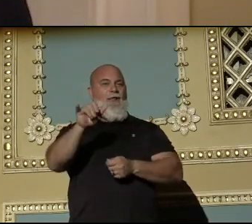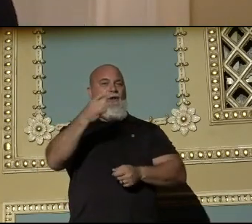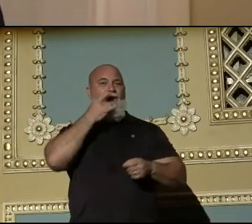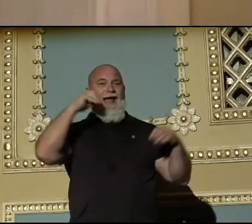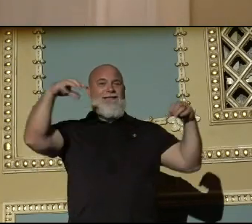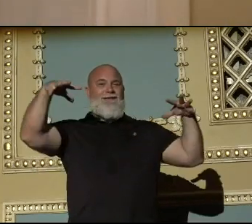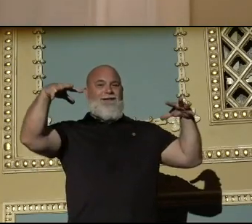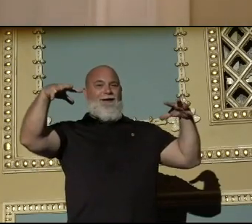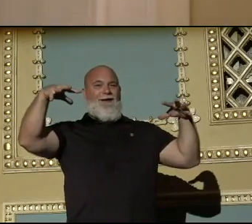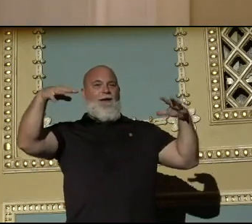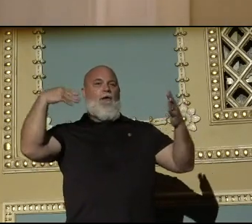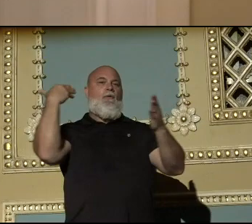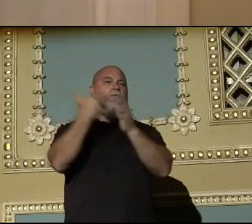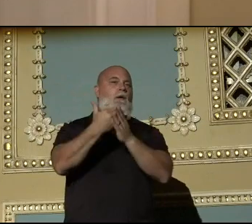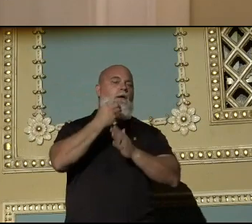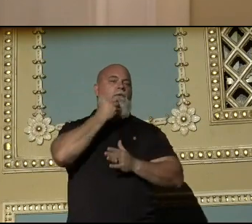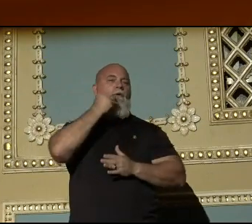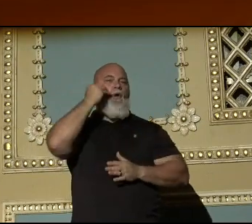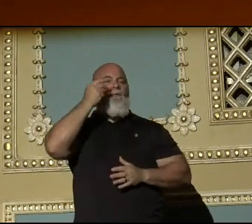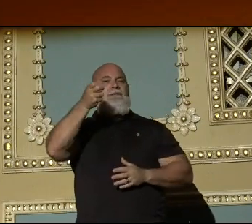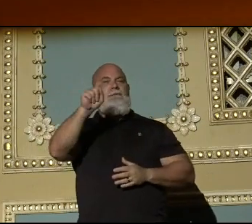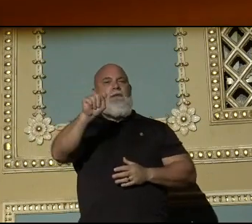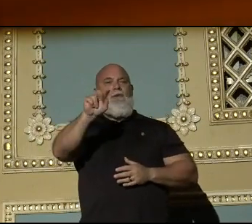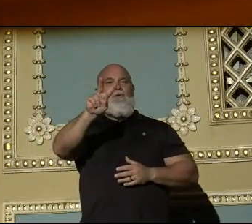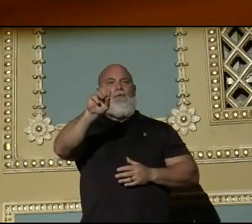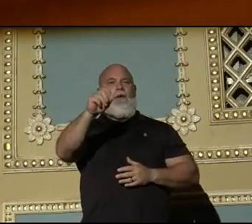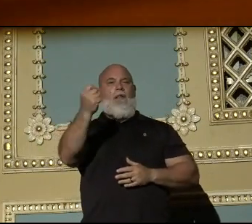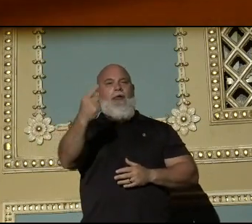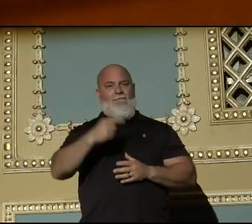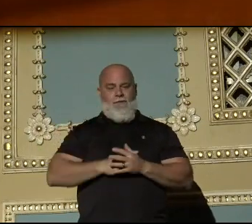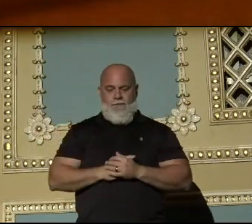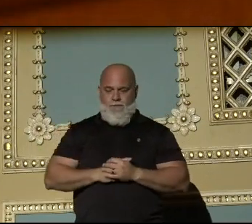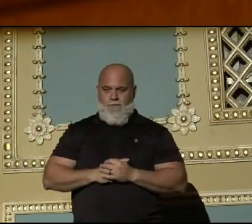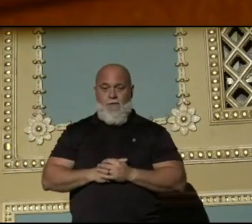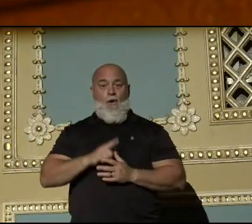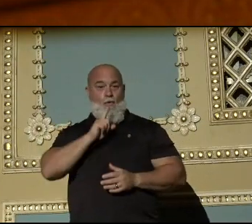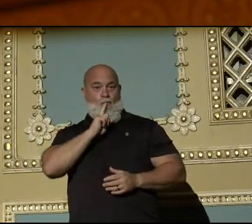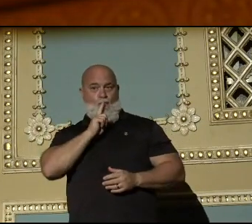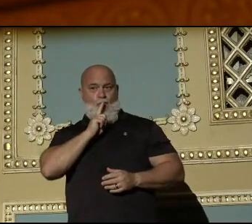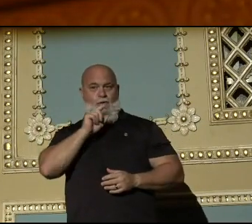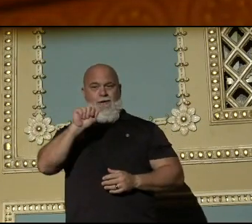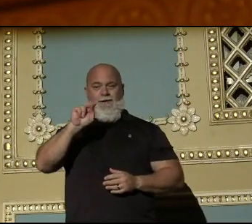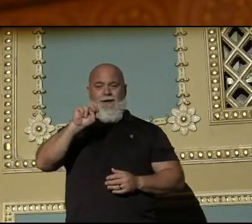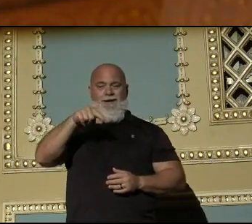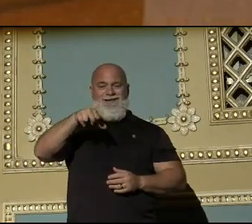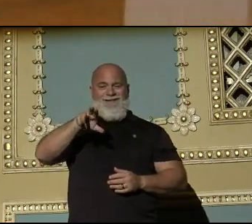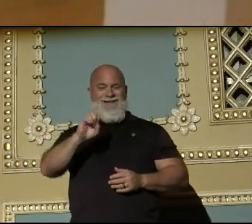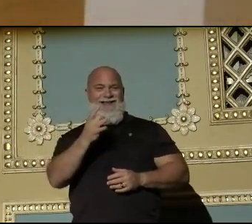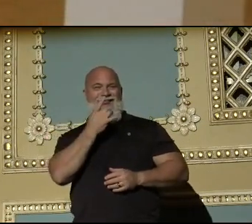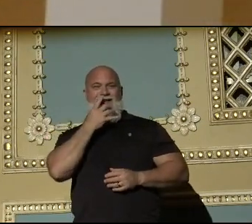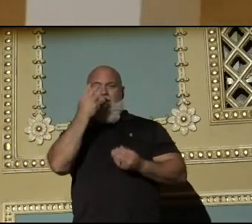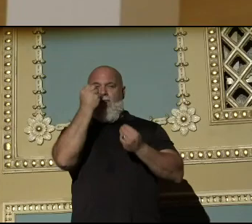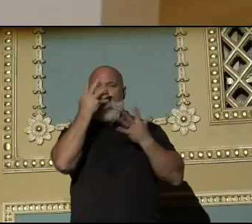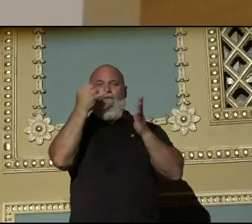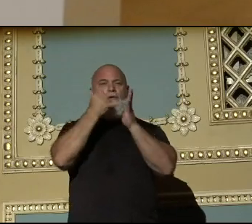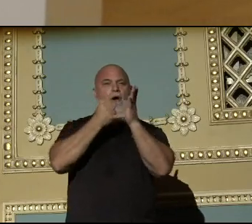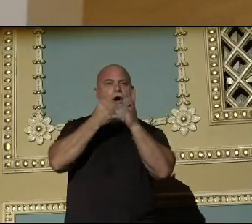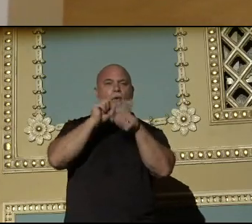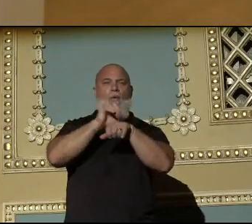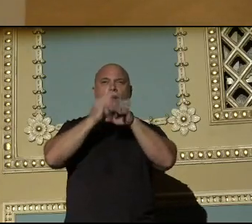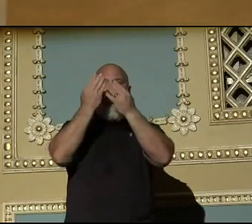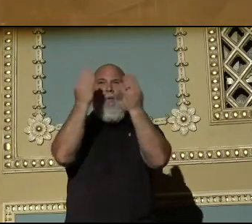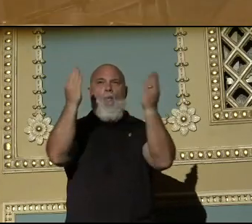way home in September of 2011. It's true that antique lights, beautiful artwork on the walls, and